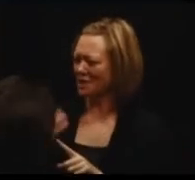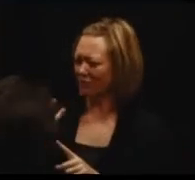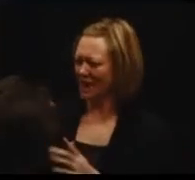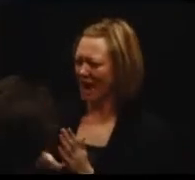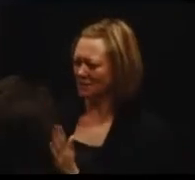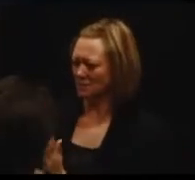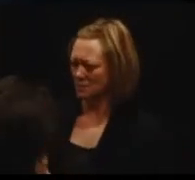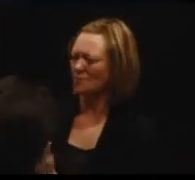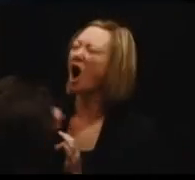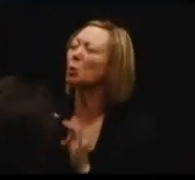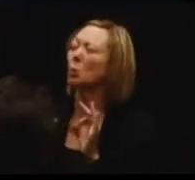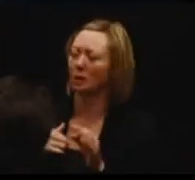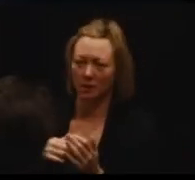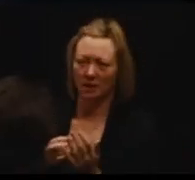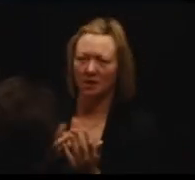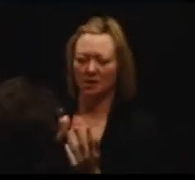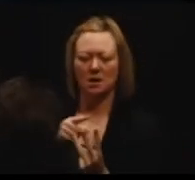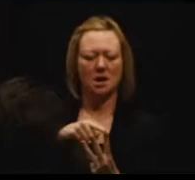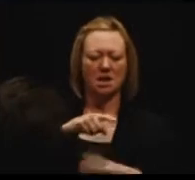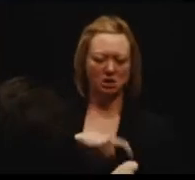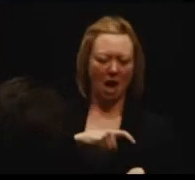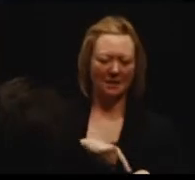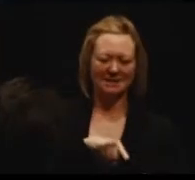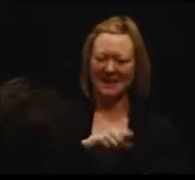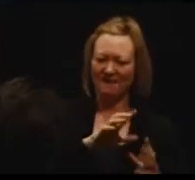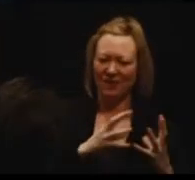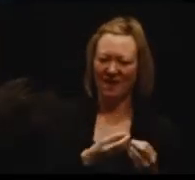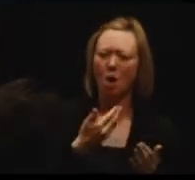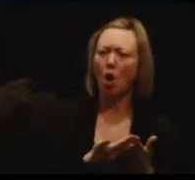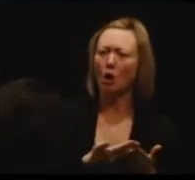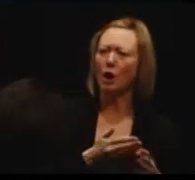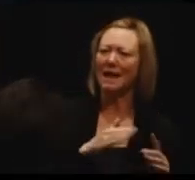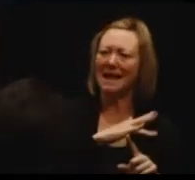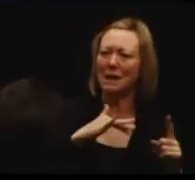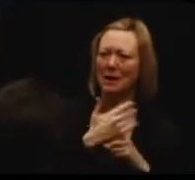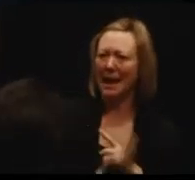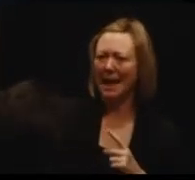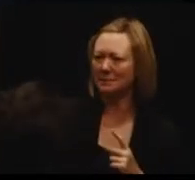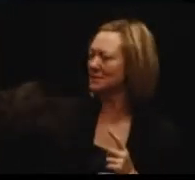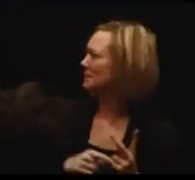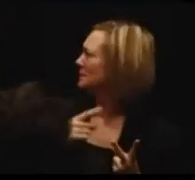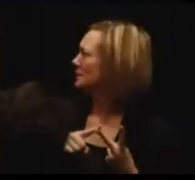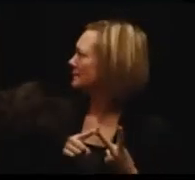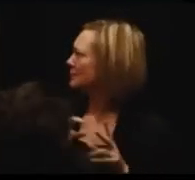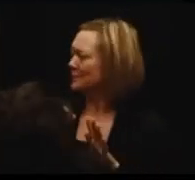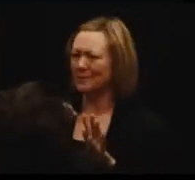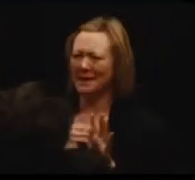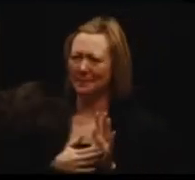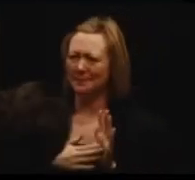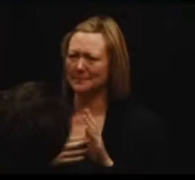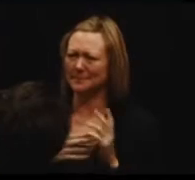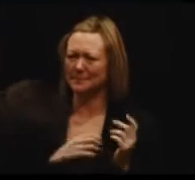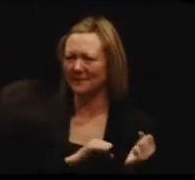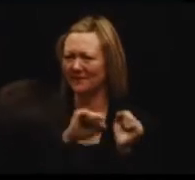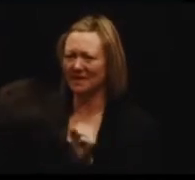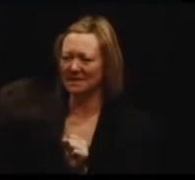articles that I saw, the titles were Timing is Everything on iwi Claims, so some iwi credentials there. PM's visit